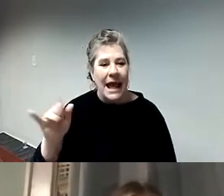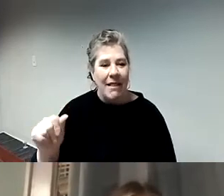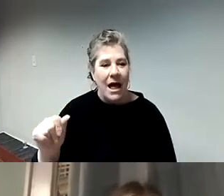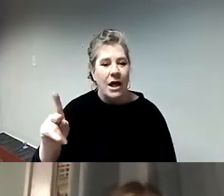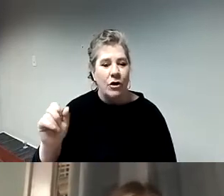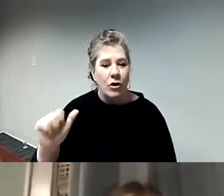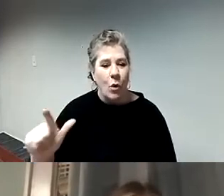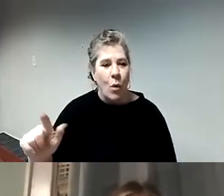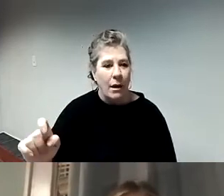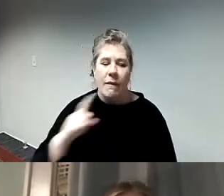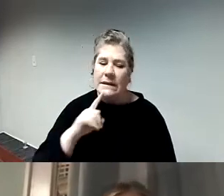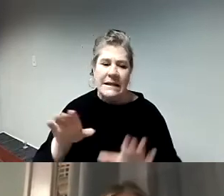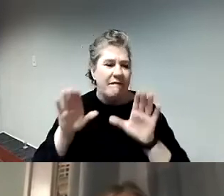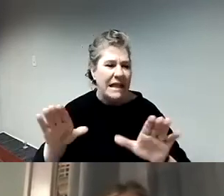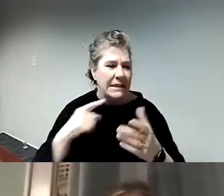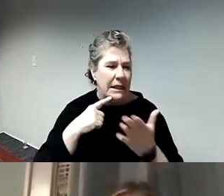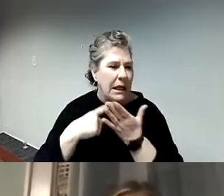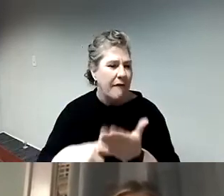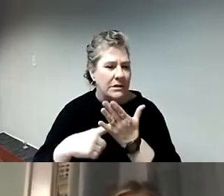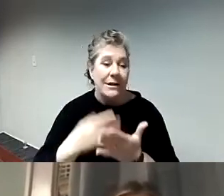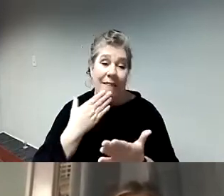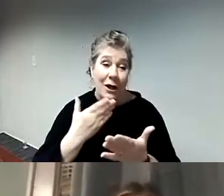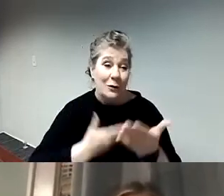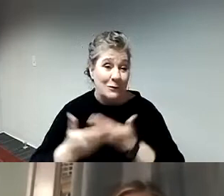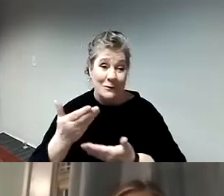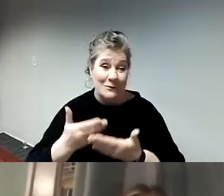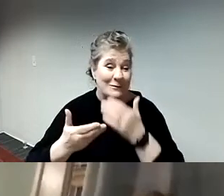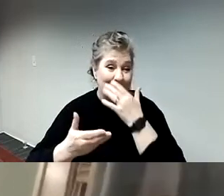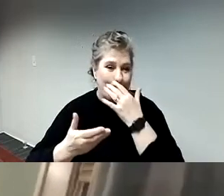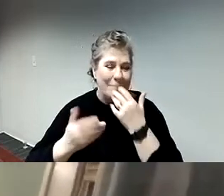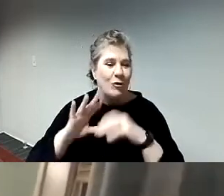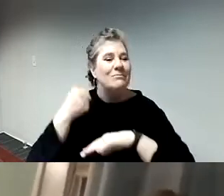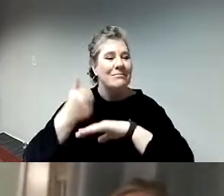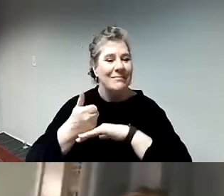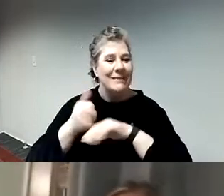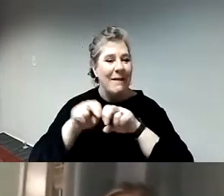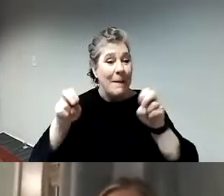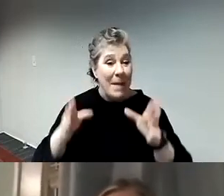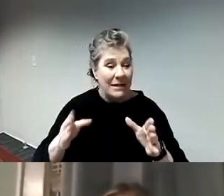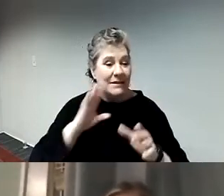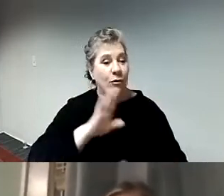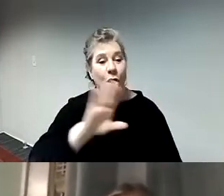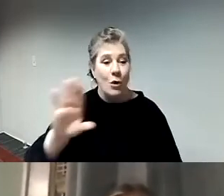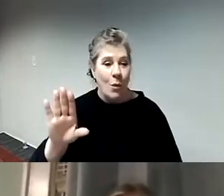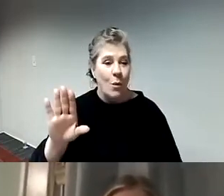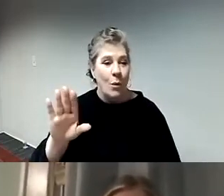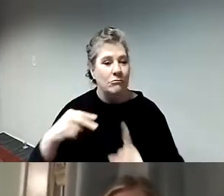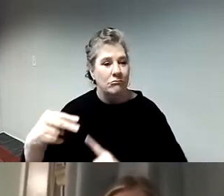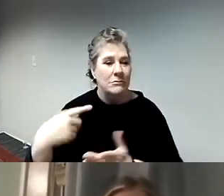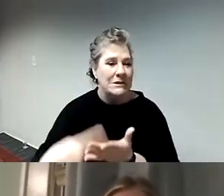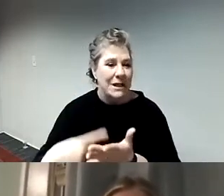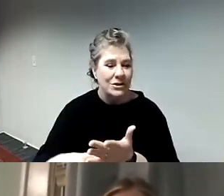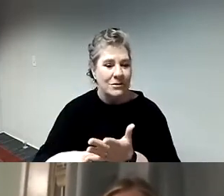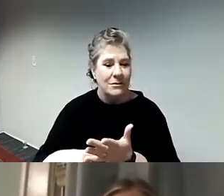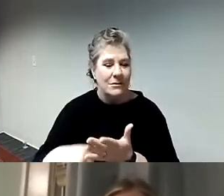is a really fantastic conversation, and thank you so much to the panelists for the discussion